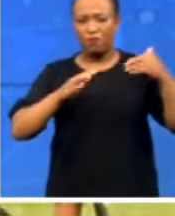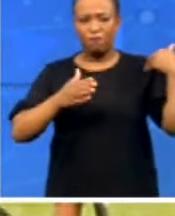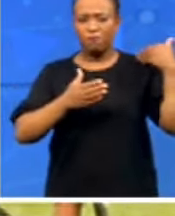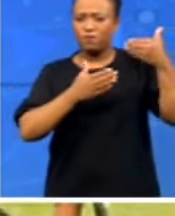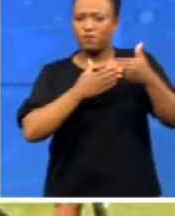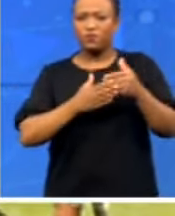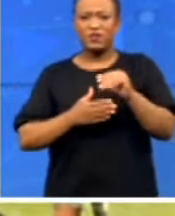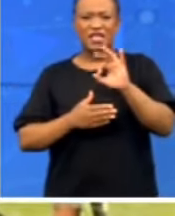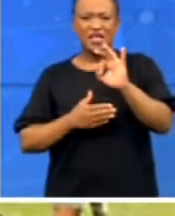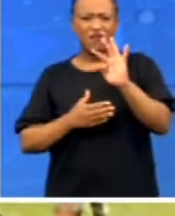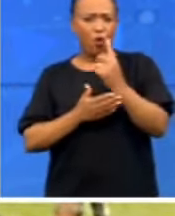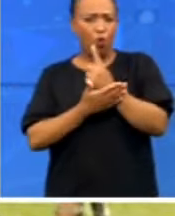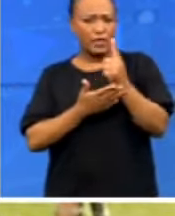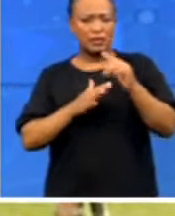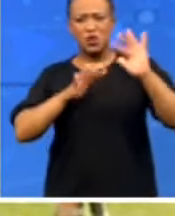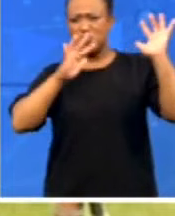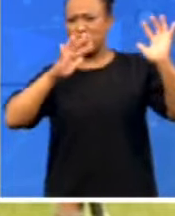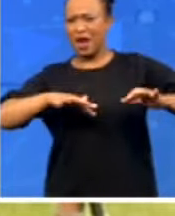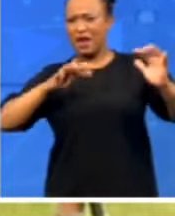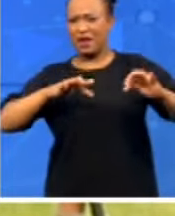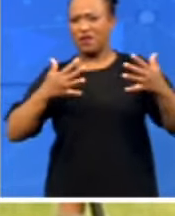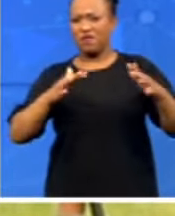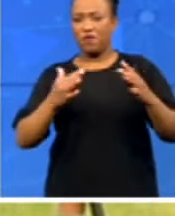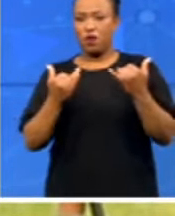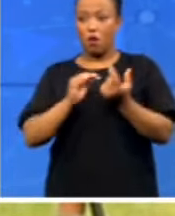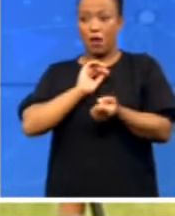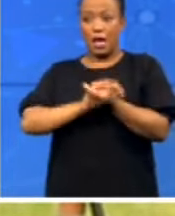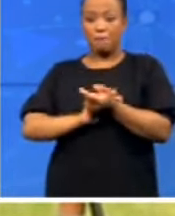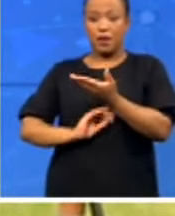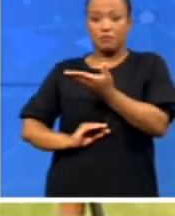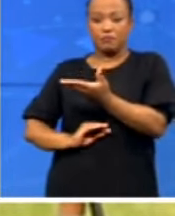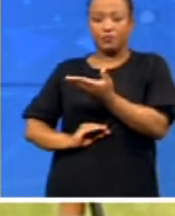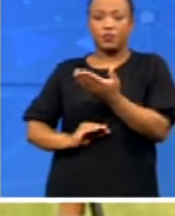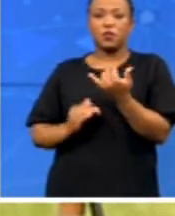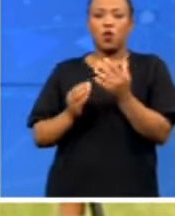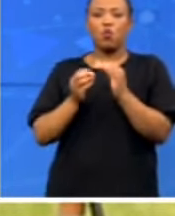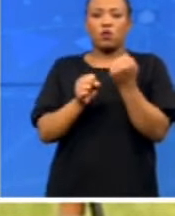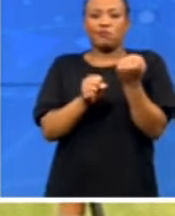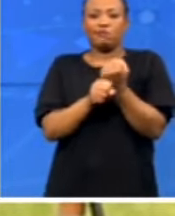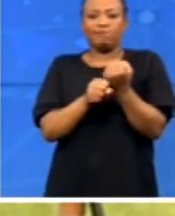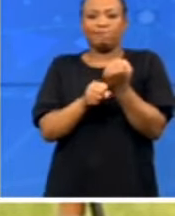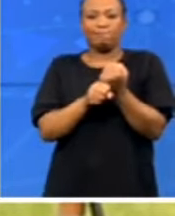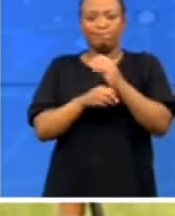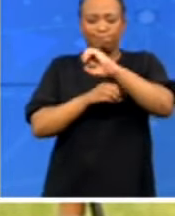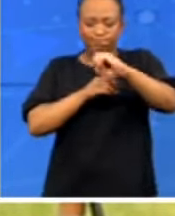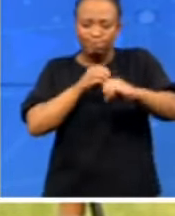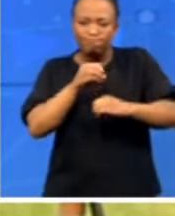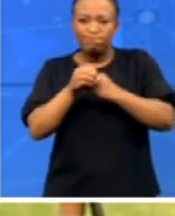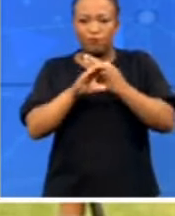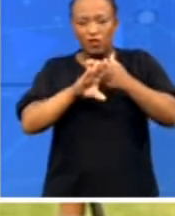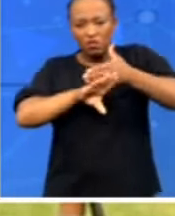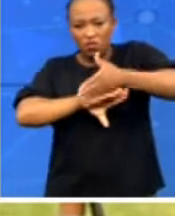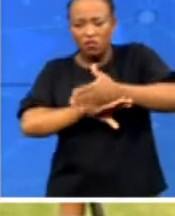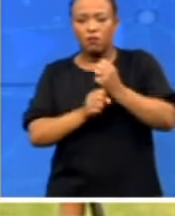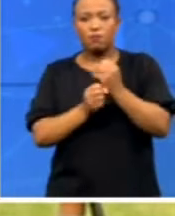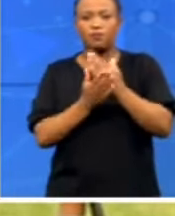and that is what has resulted to this. However, we are working around the clock to ensure that this situation is sorted out. And I can speak